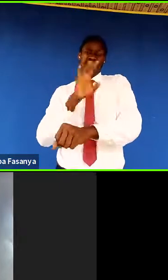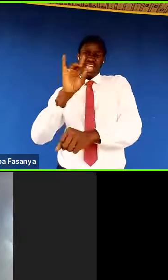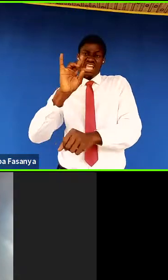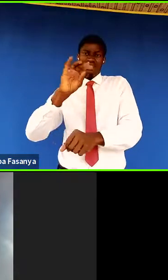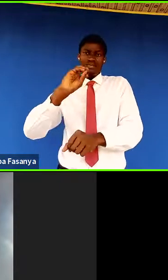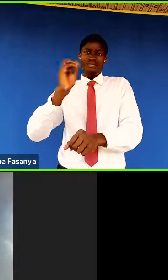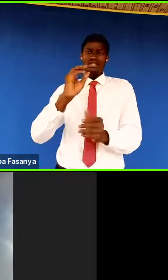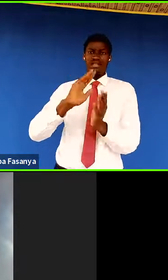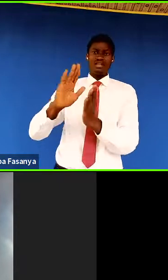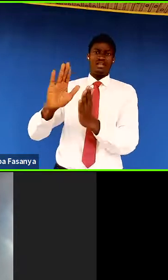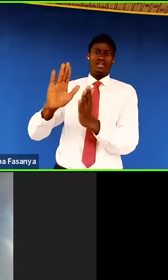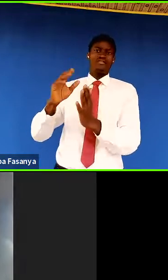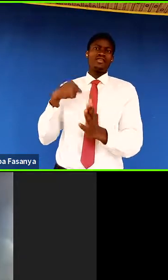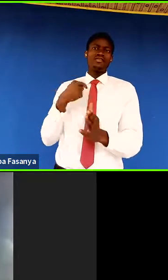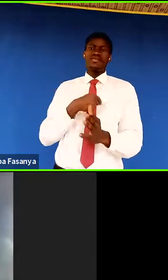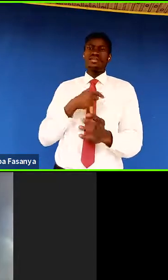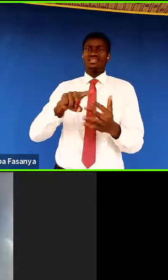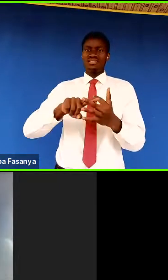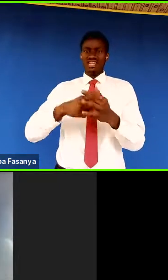that